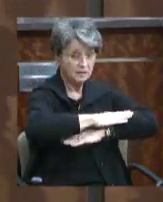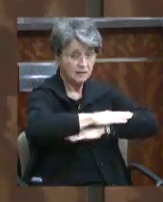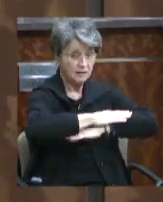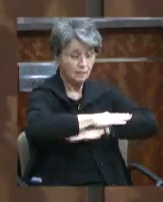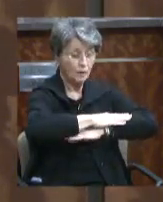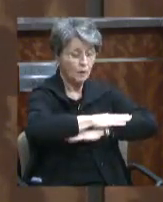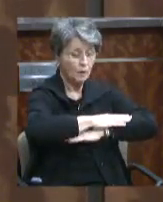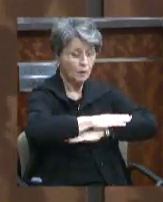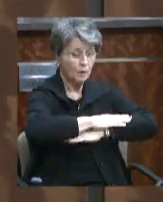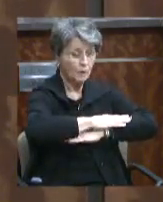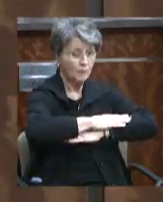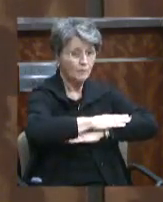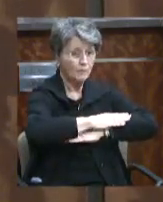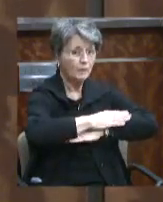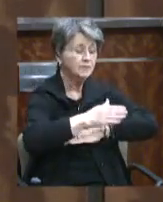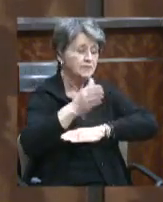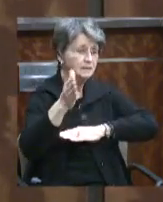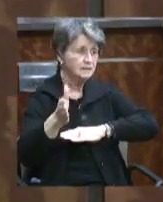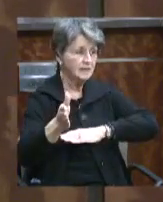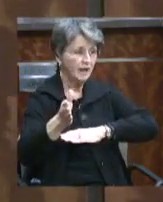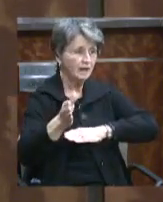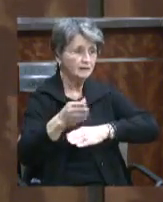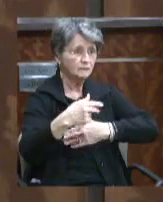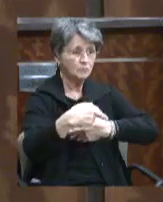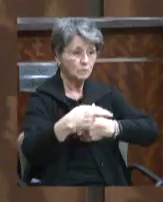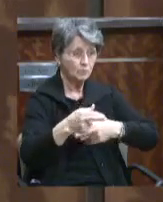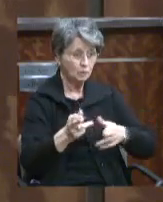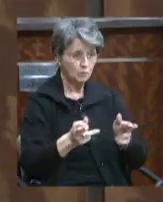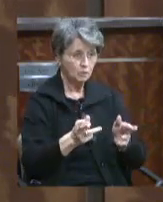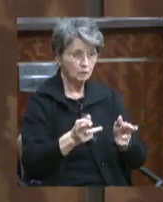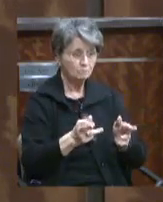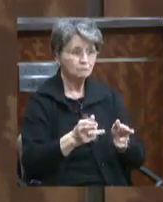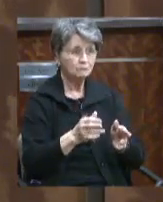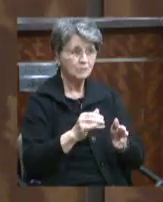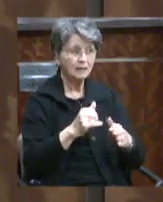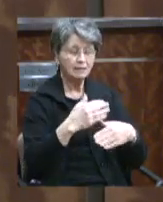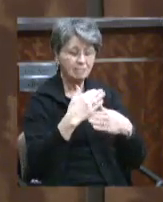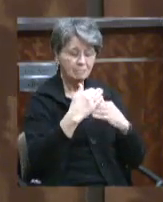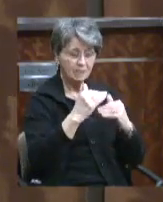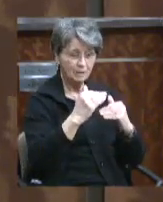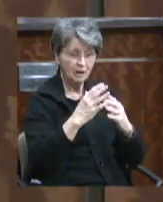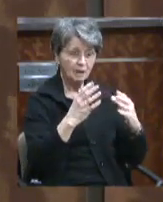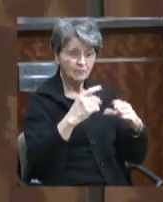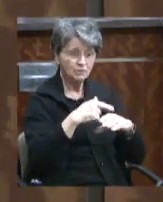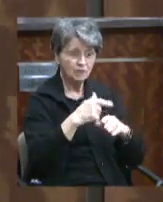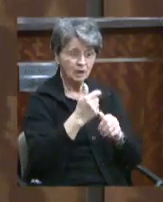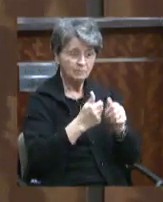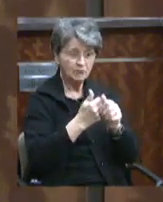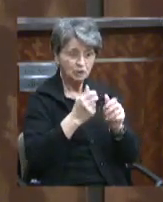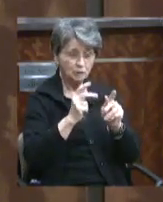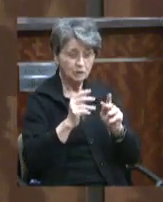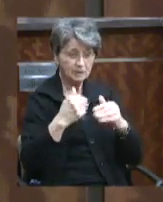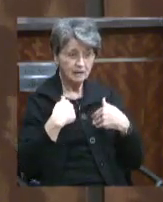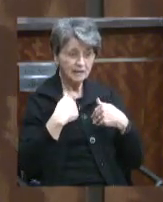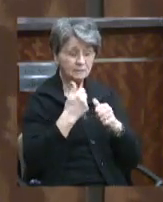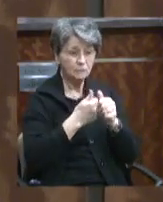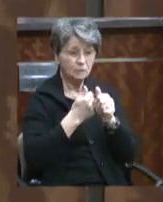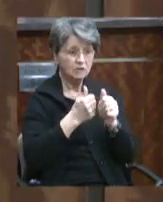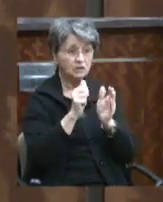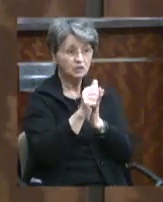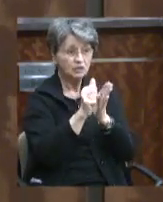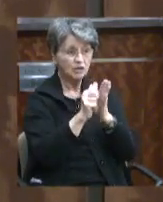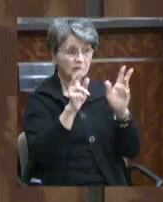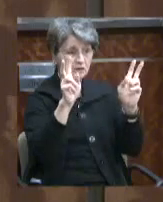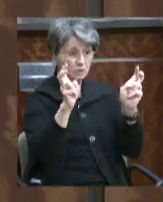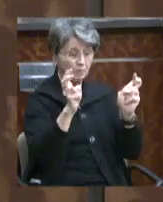of the council chamber. I reserve the right to limit the amount of time each speaker has for each agenda item, and